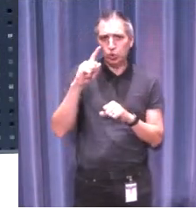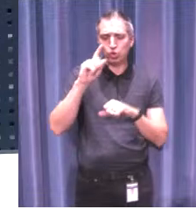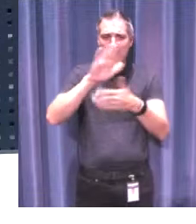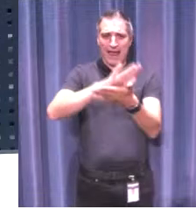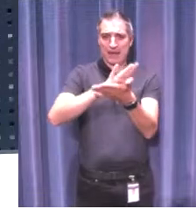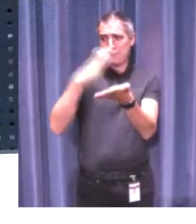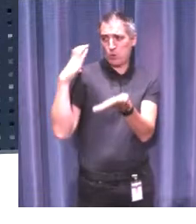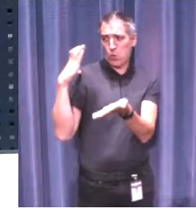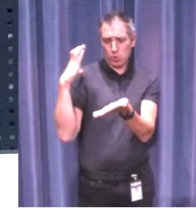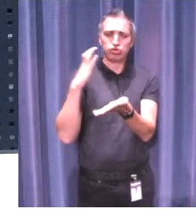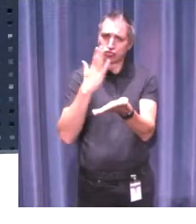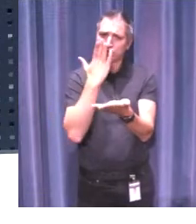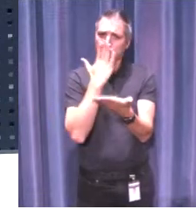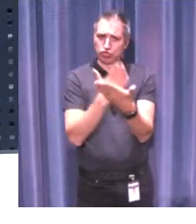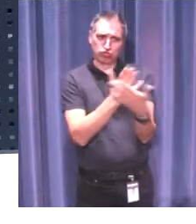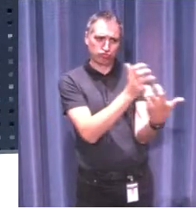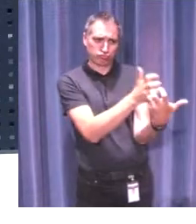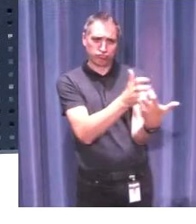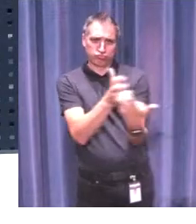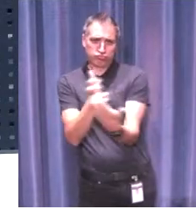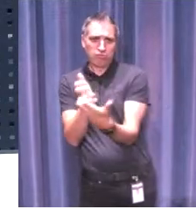can be. And